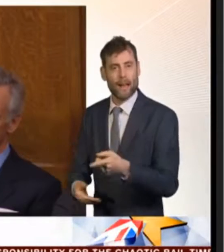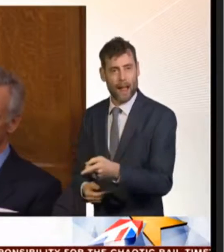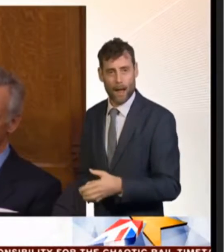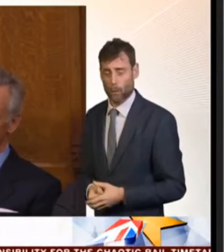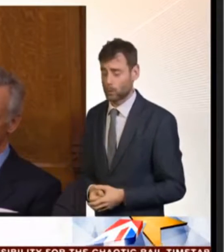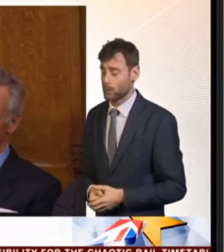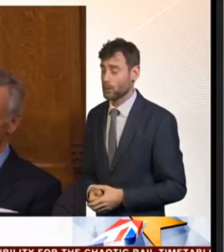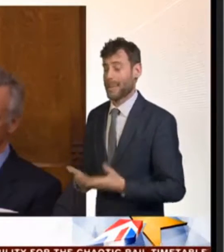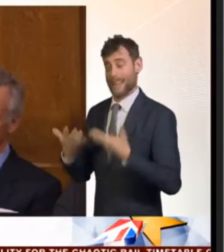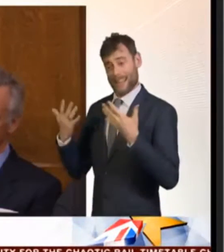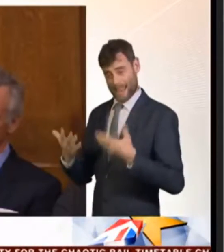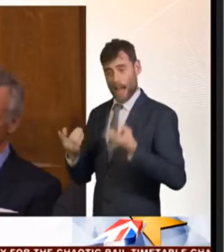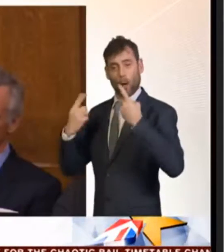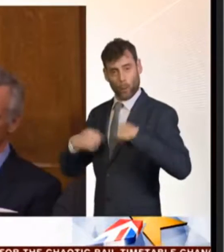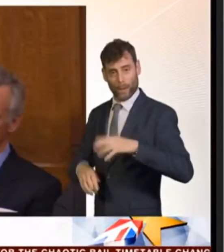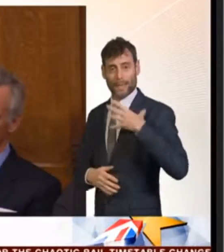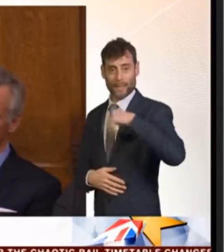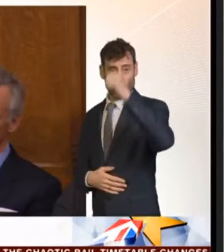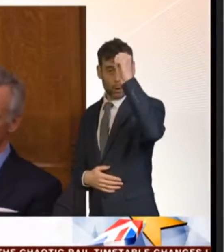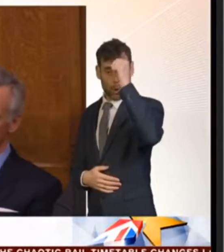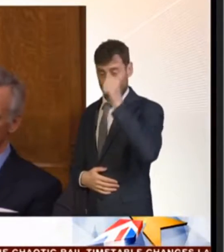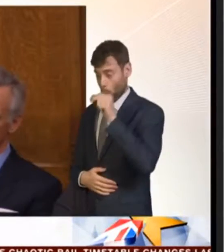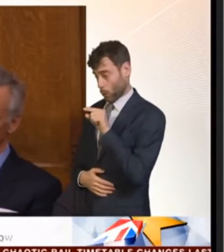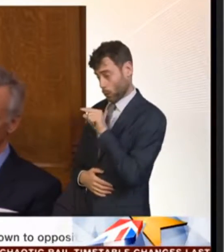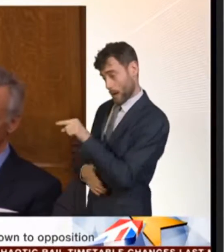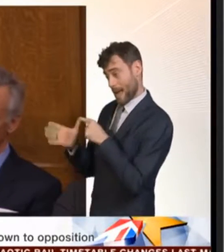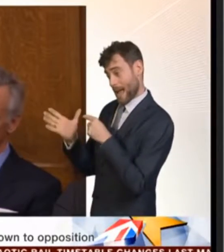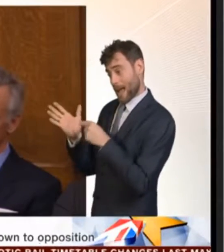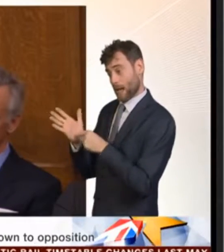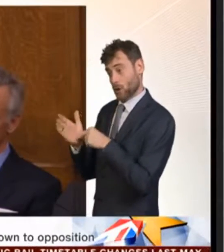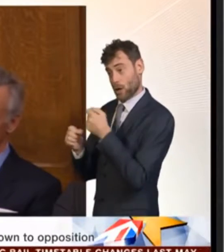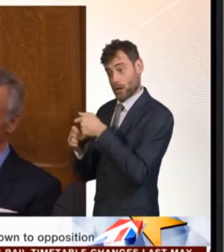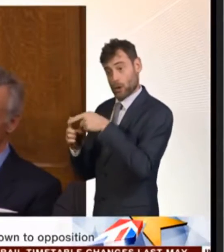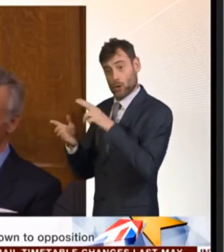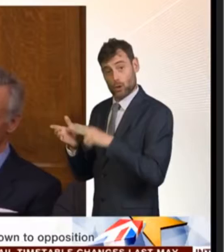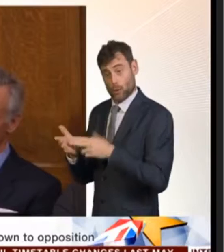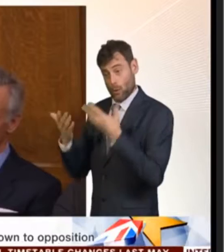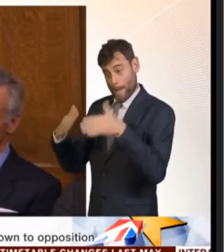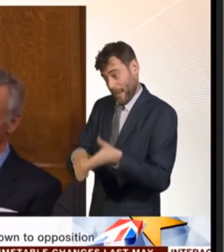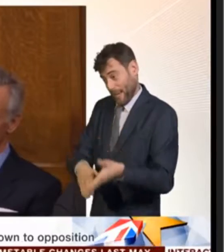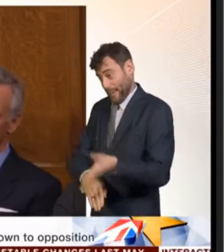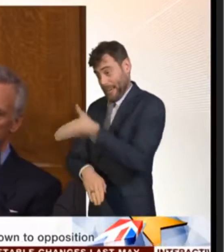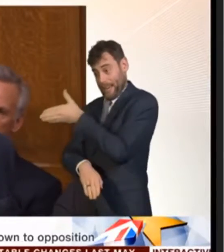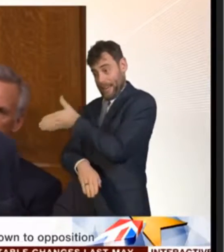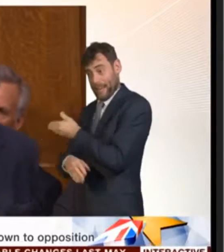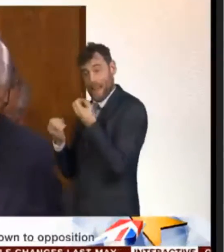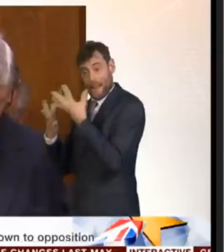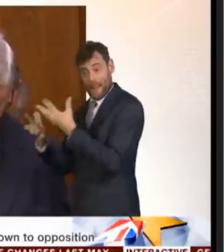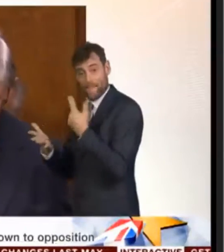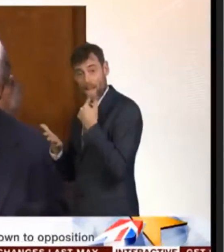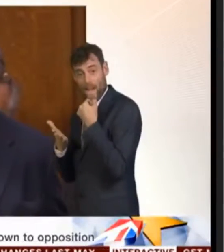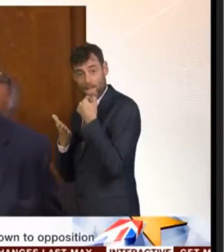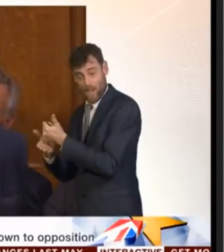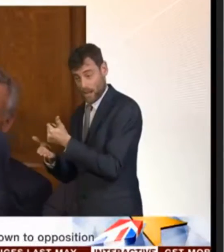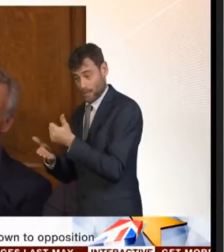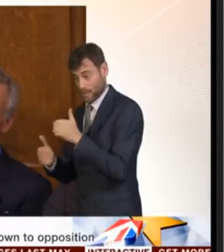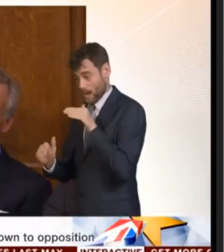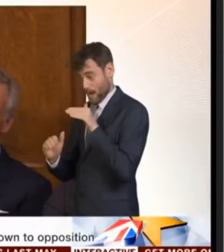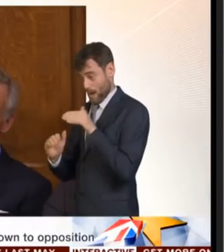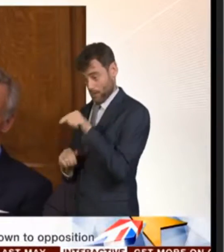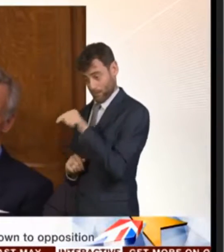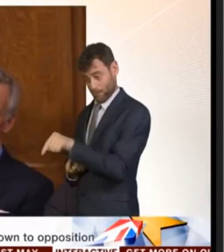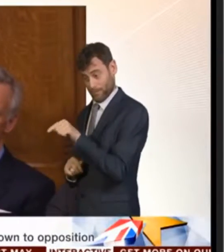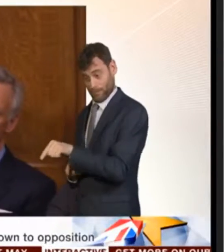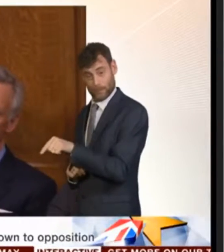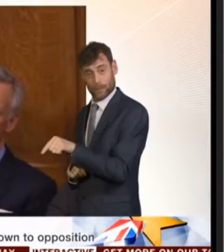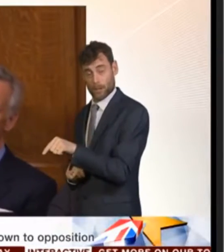to know now whether the present Attorney General gave advice on the issue of incompatibility between the expressed